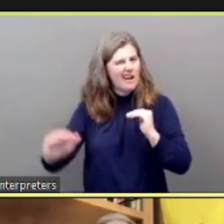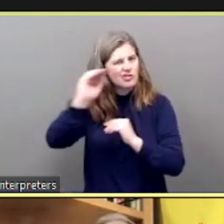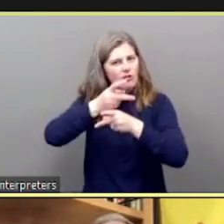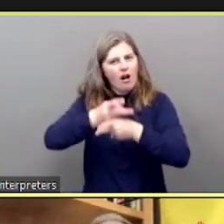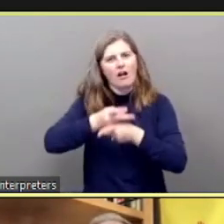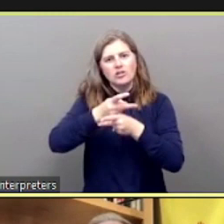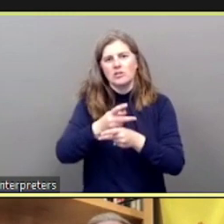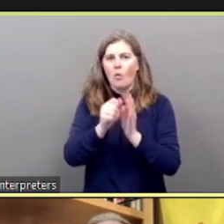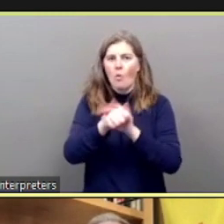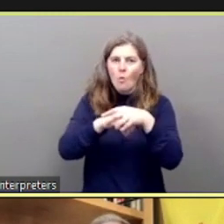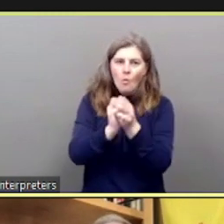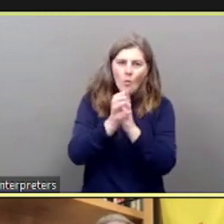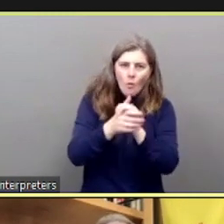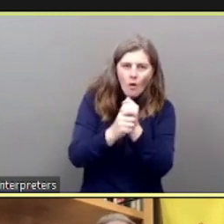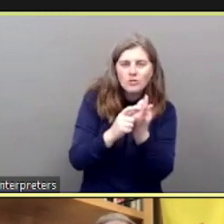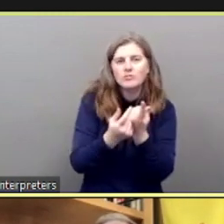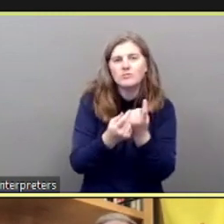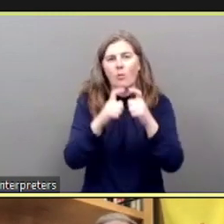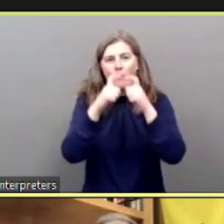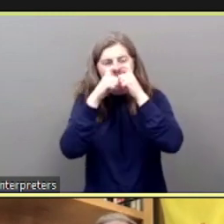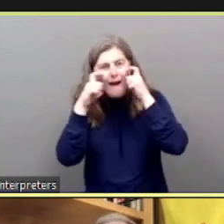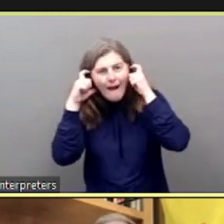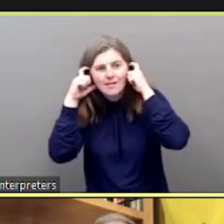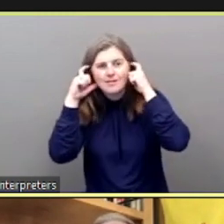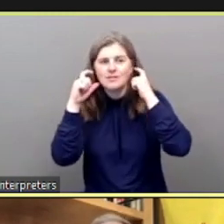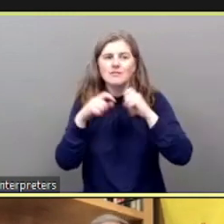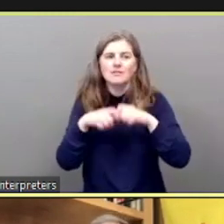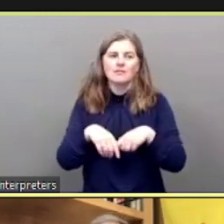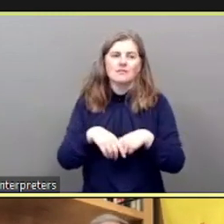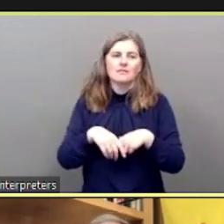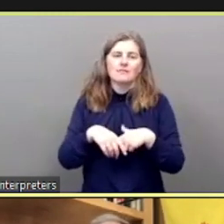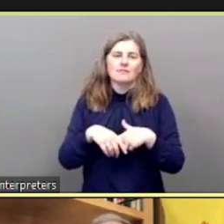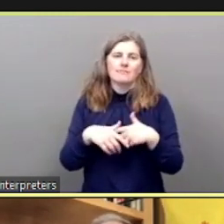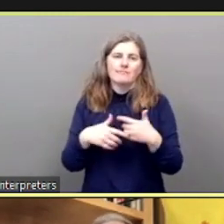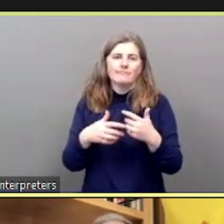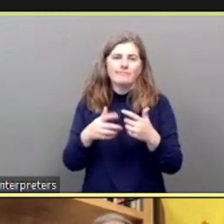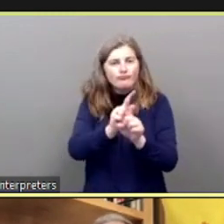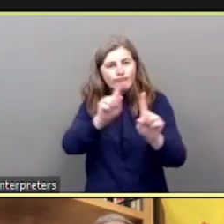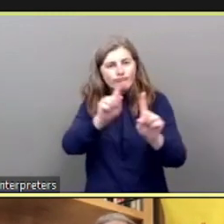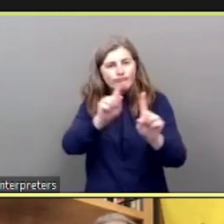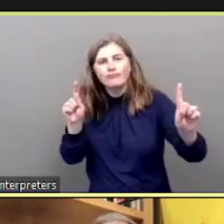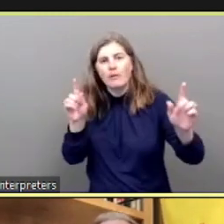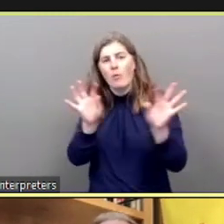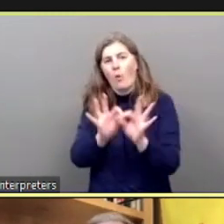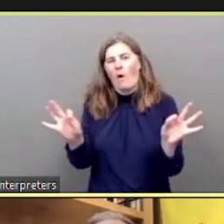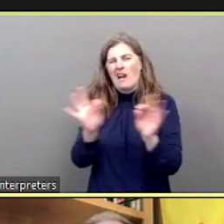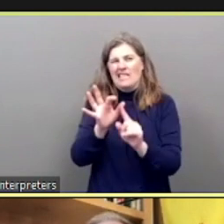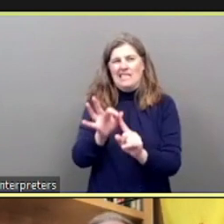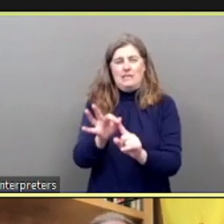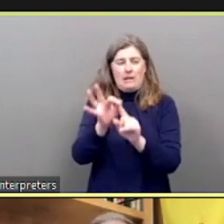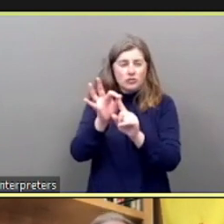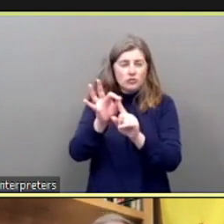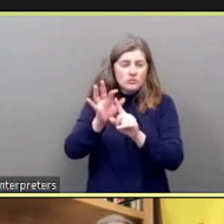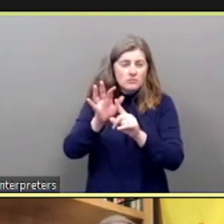cautious, washing our hands, wearing those masks, maintaining social distancing, a special caution indoors,